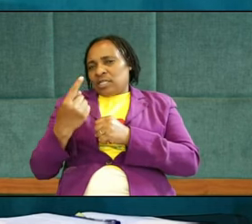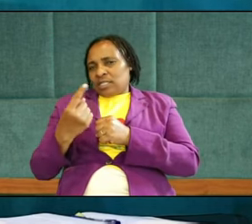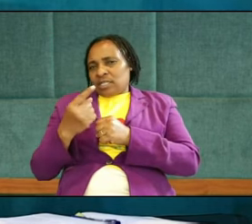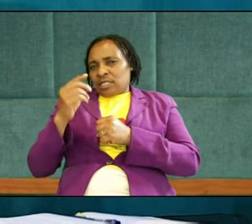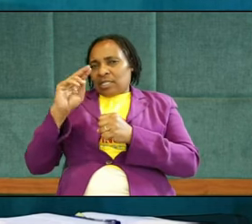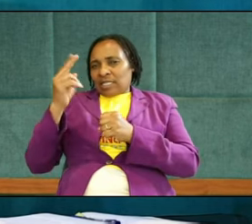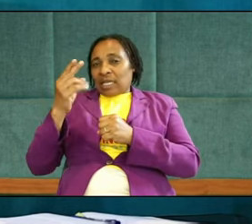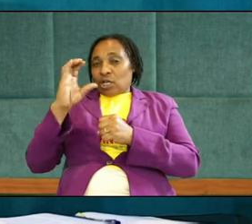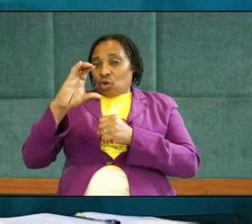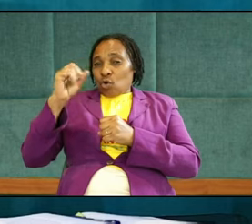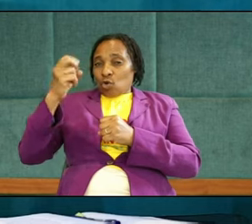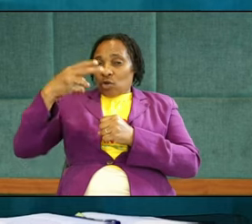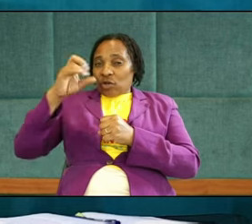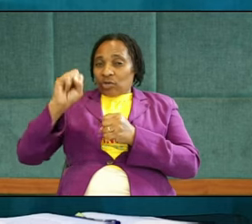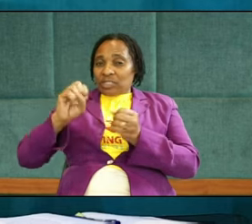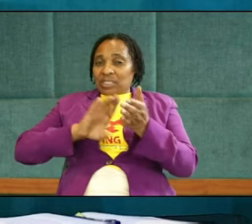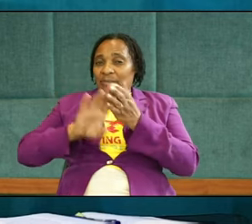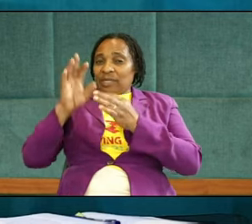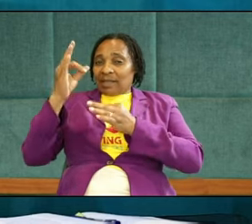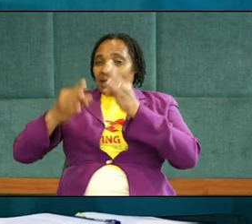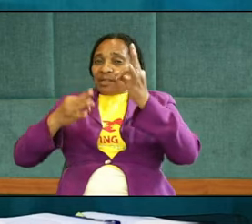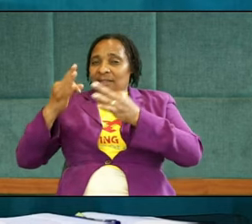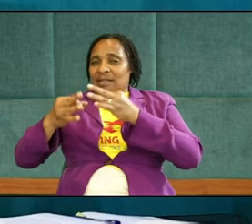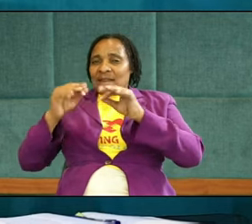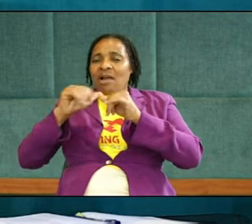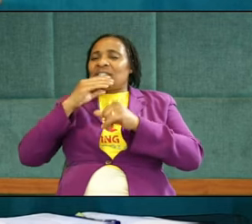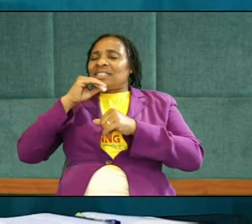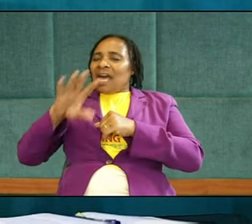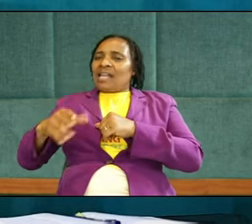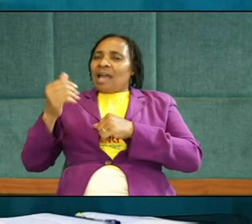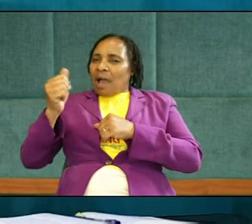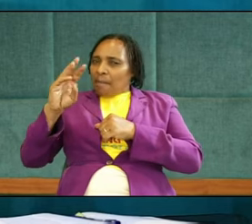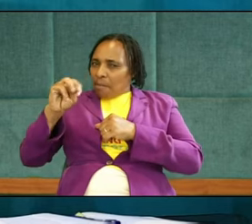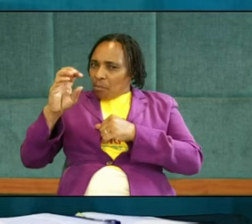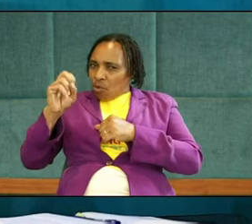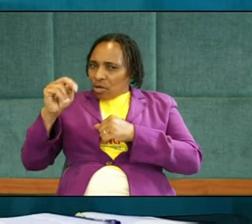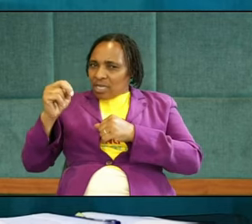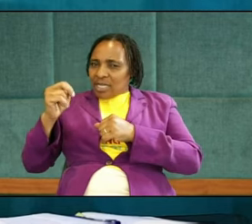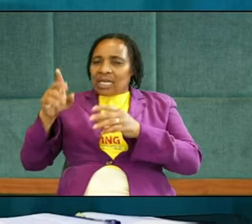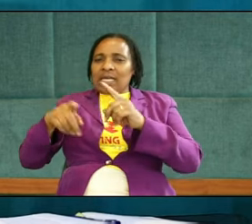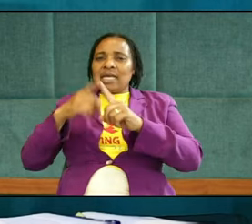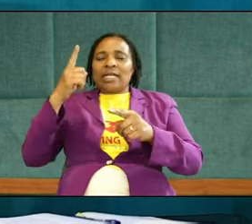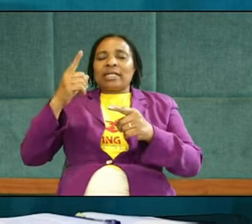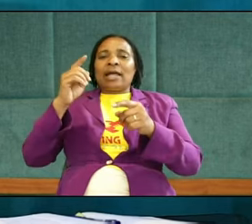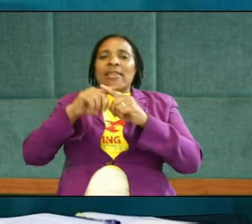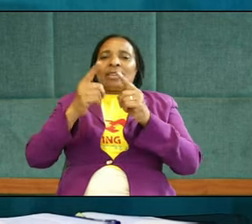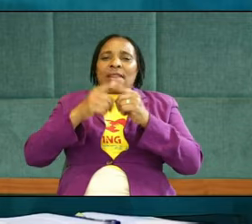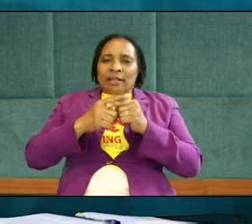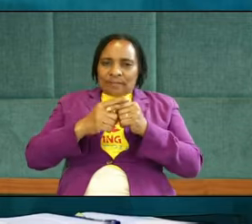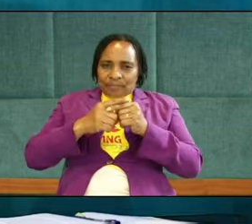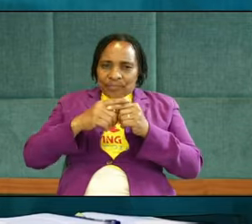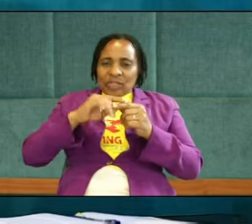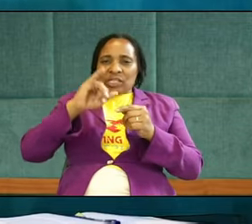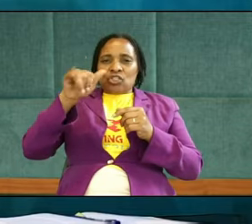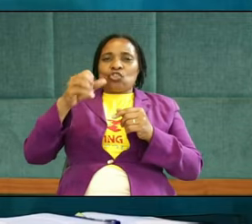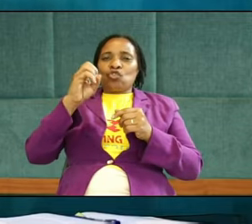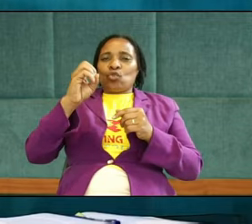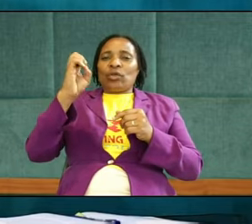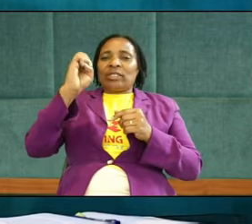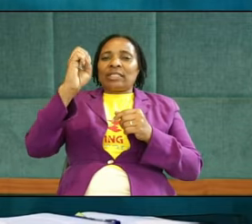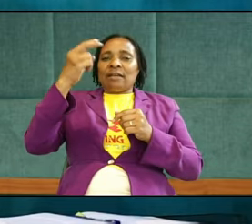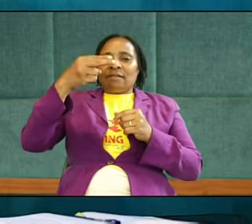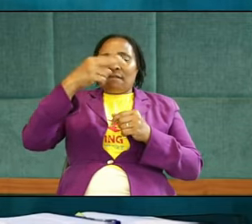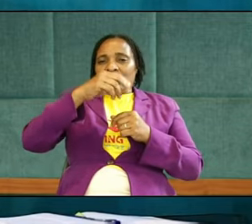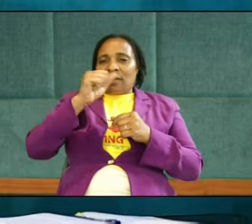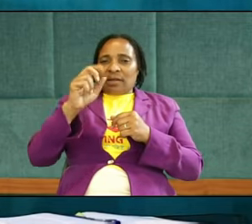33. Then now his son Amon is killed, and then Josiah is put into place. And Josiah will see his story next week. But